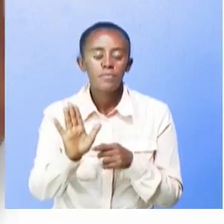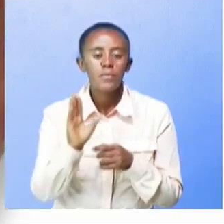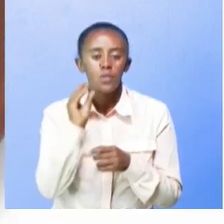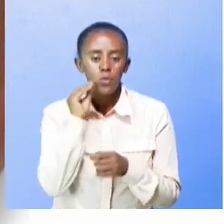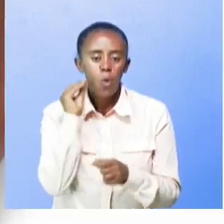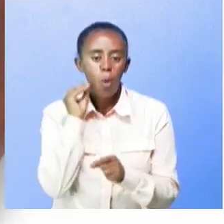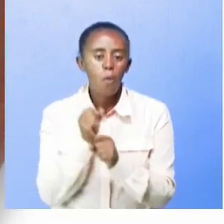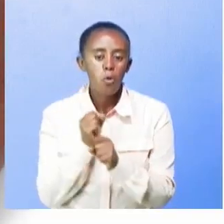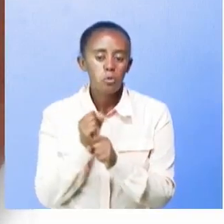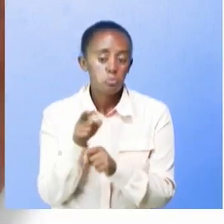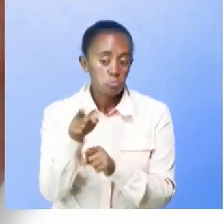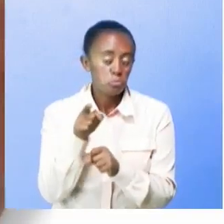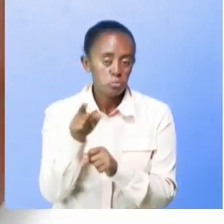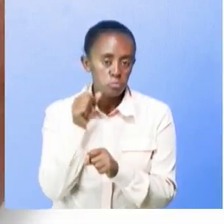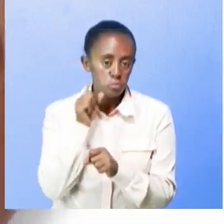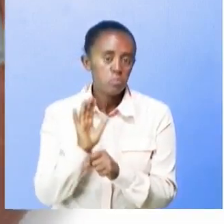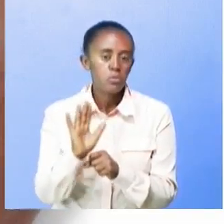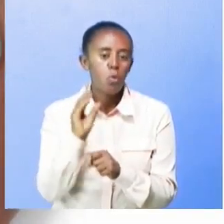homework